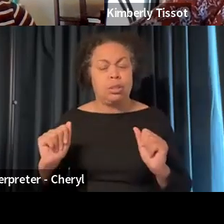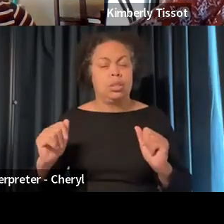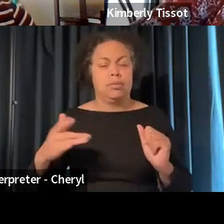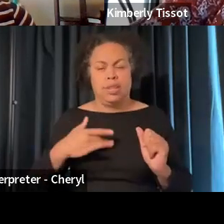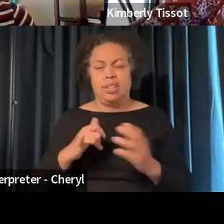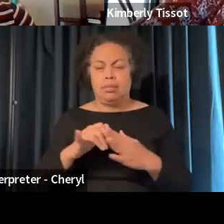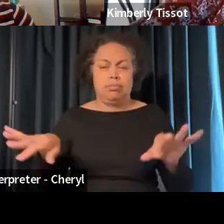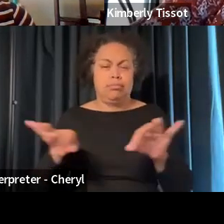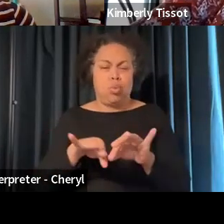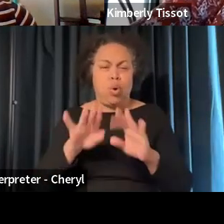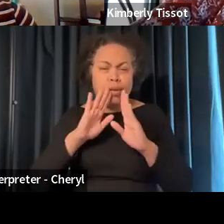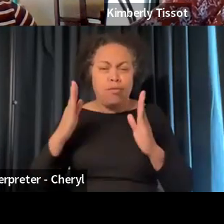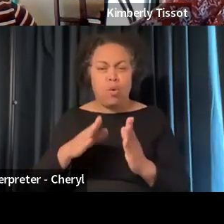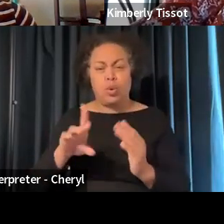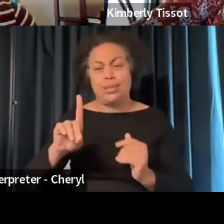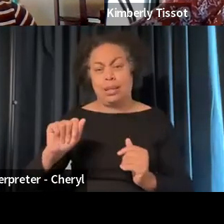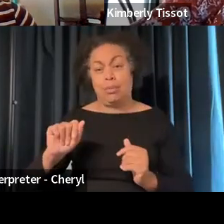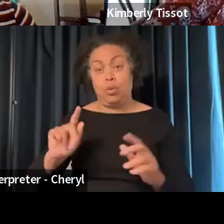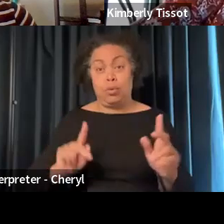on disabled people who